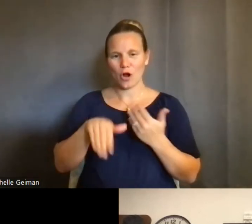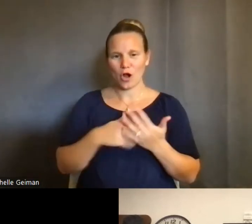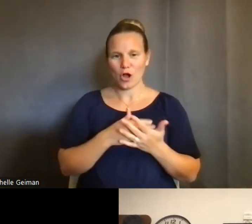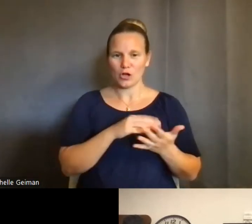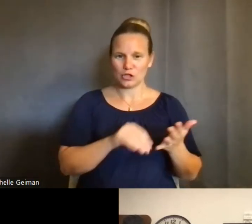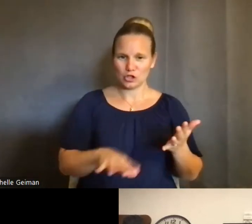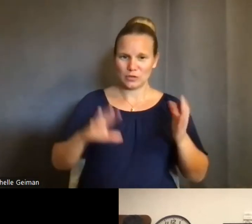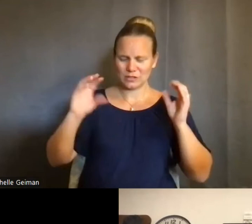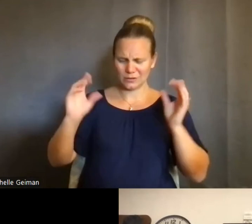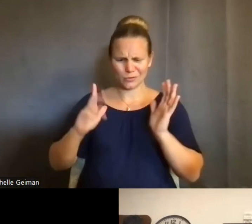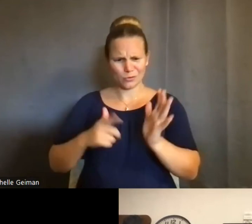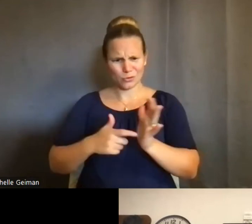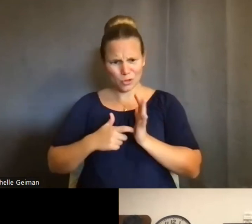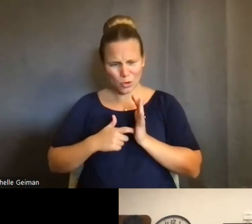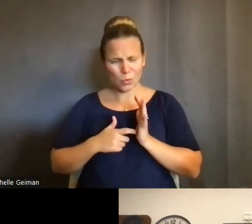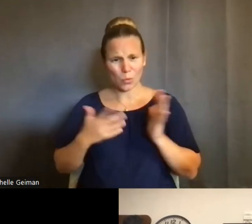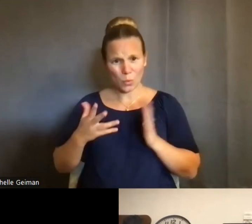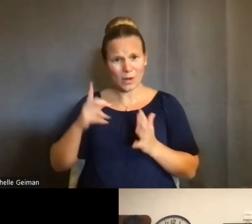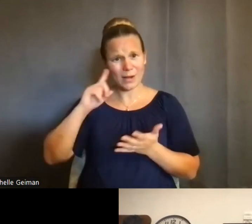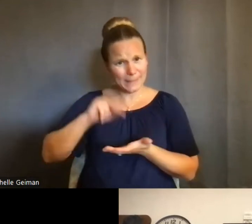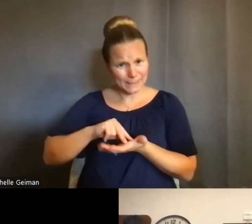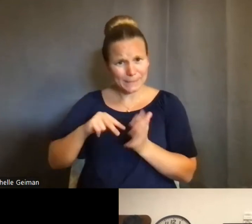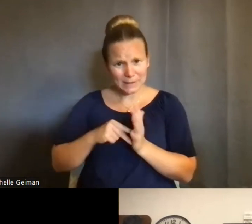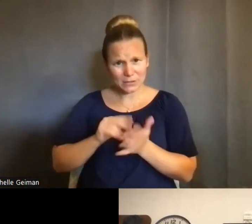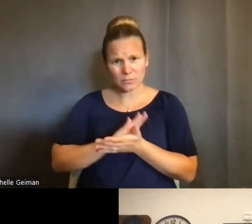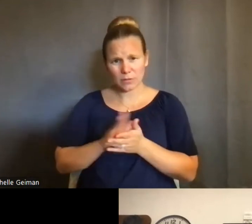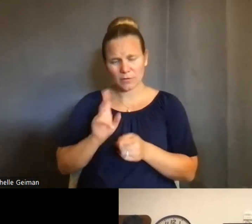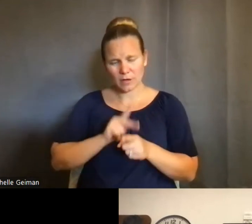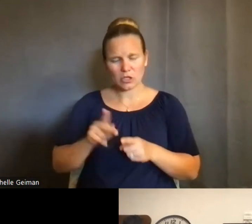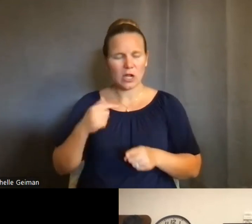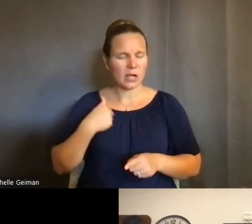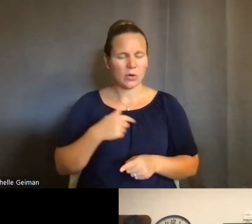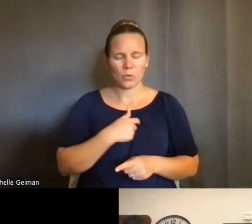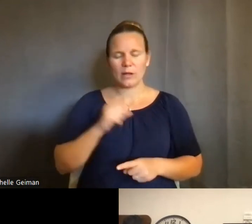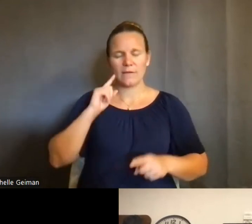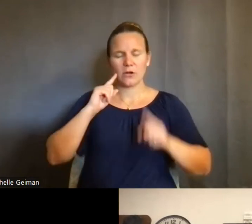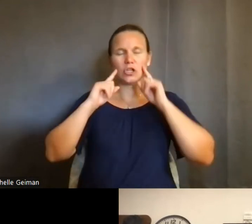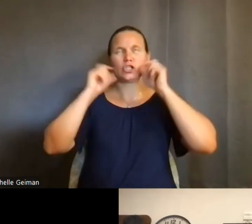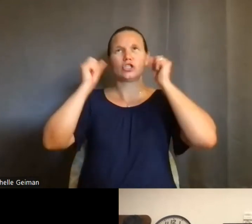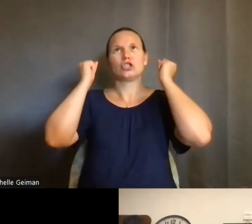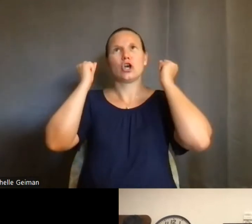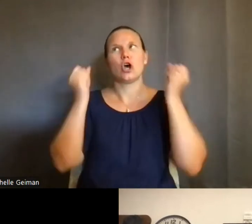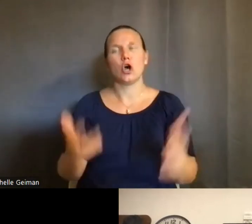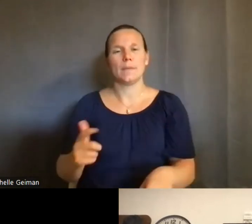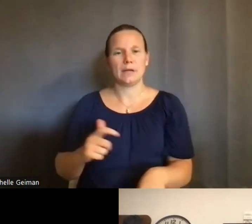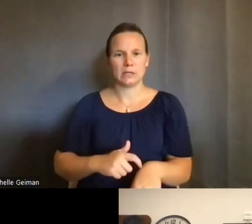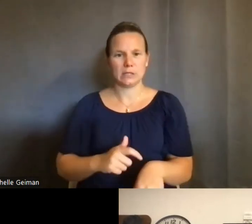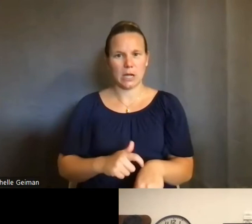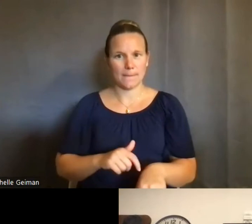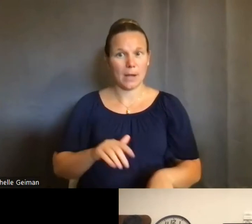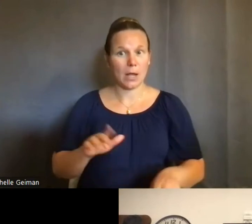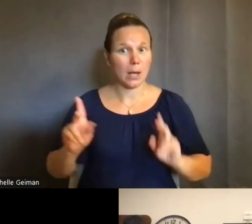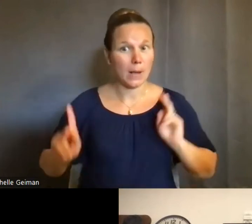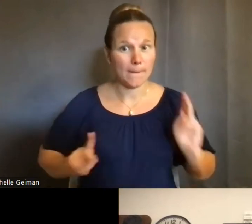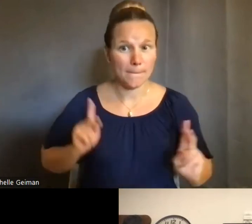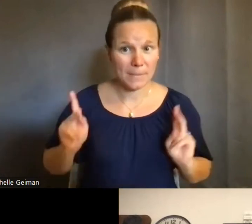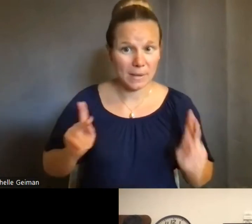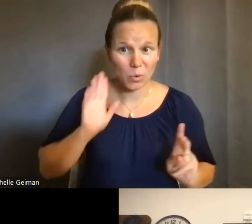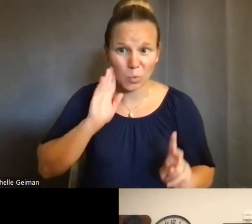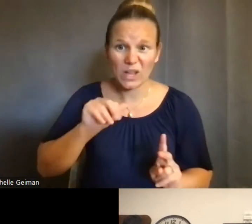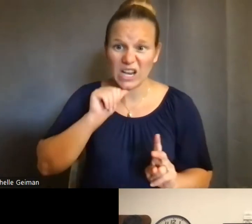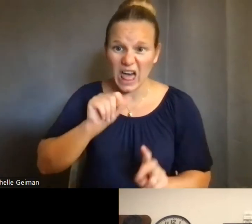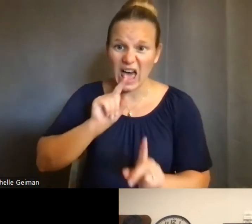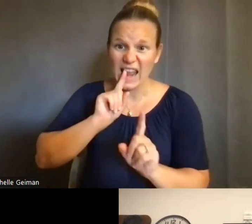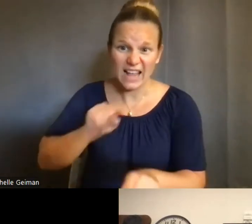us what it means to be professional. Like he said, and we've heard this so many times in our webinars, people will not answer your